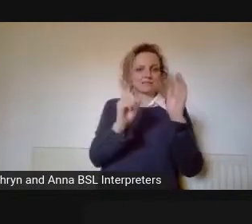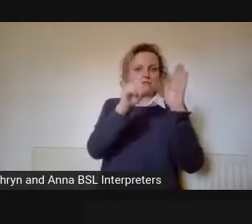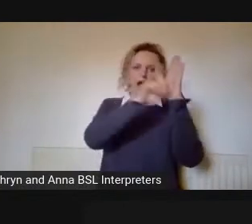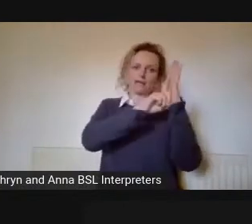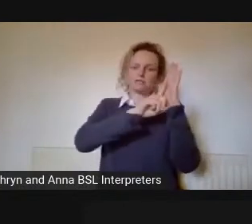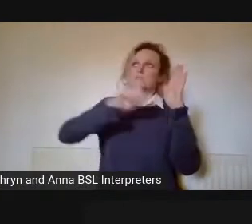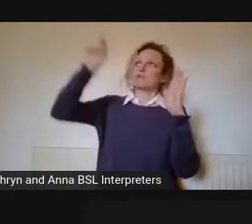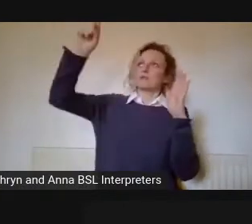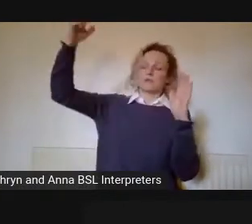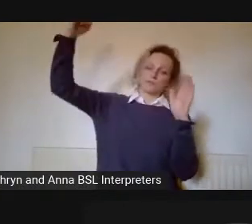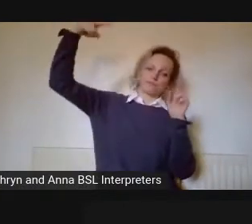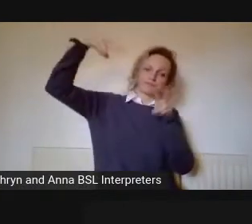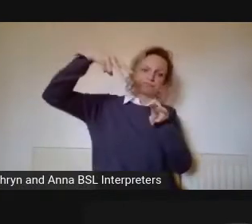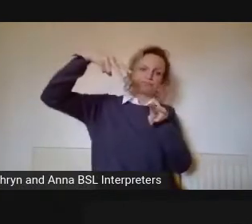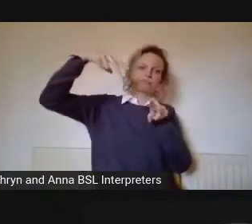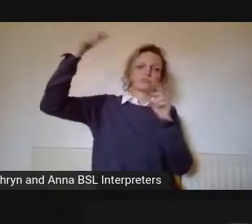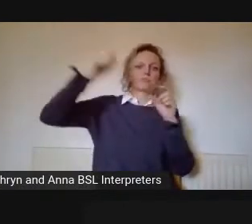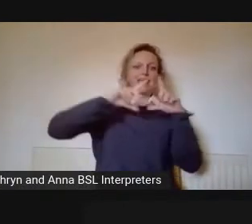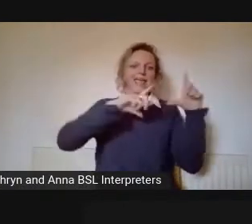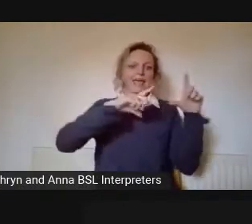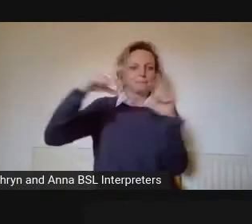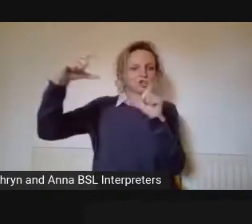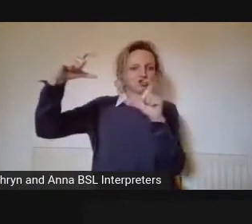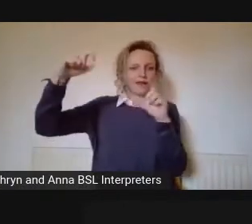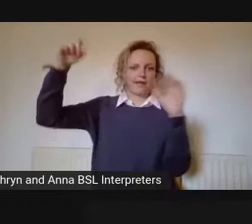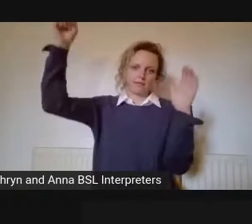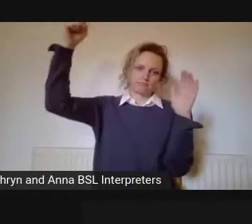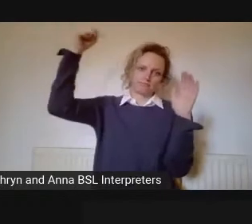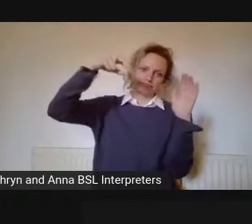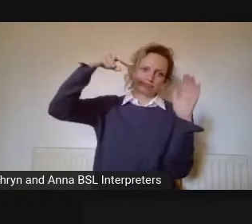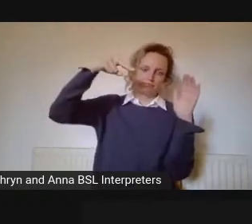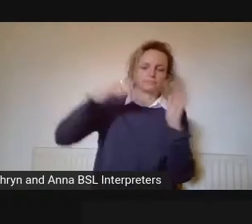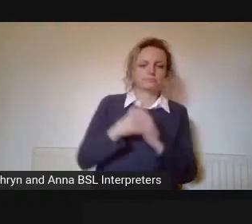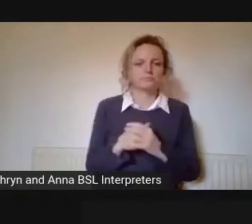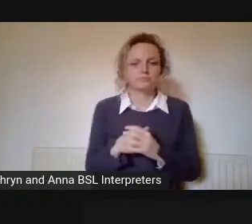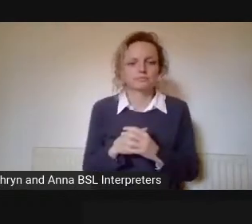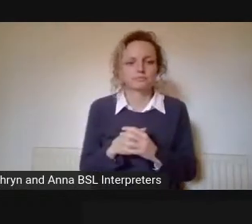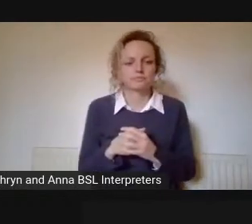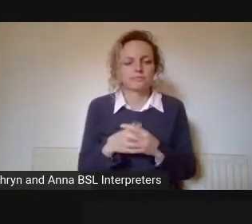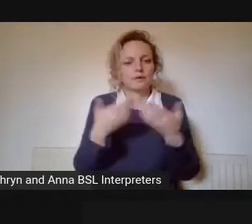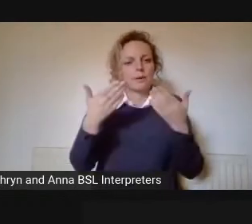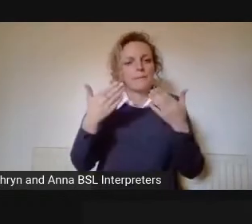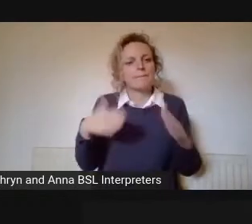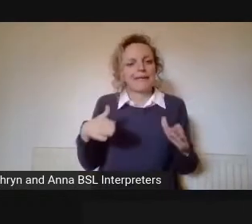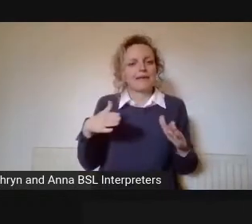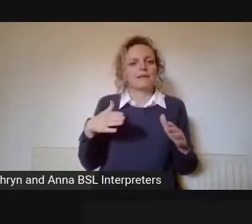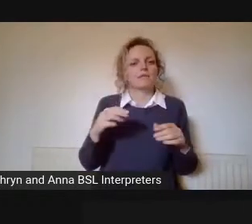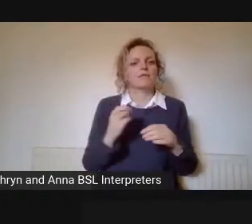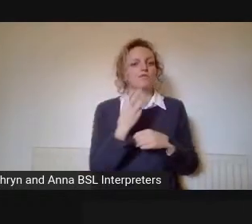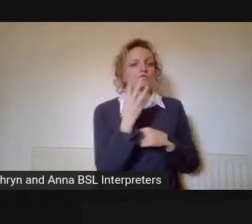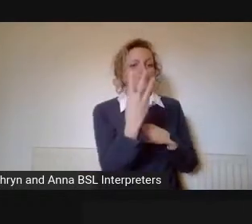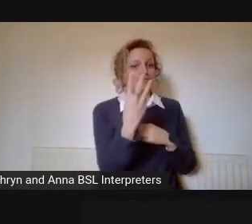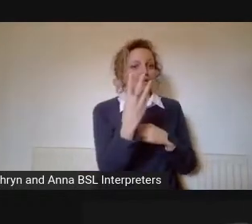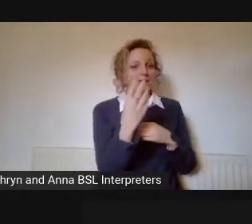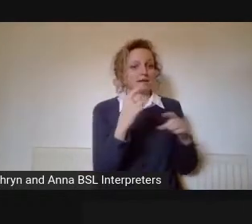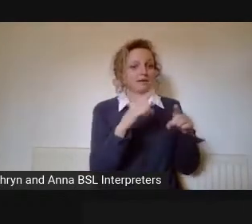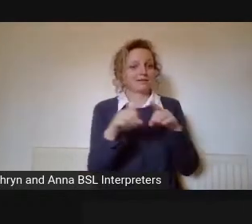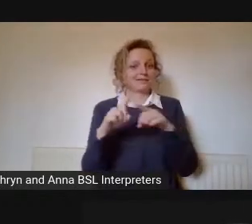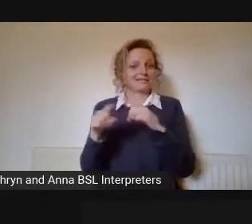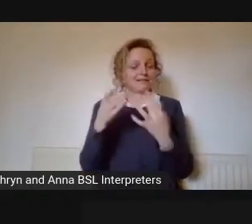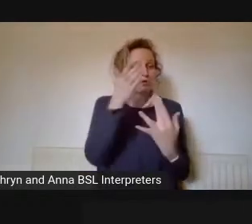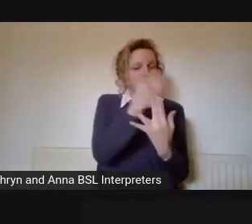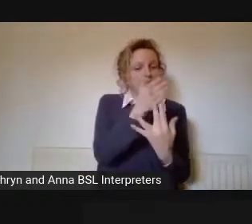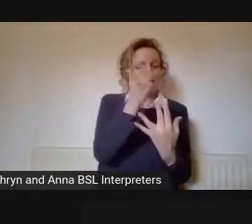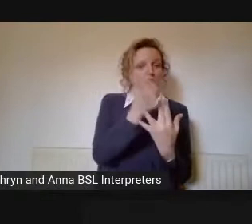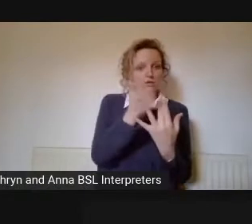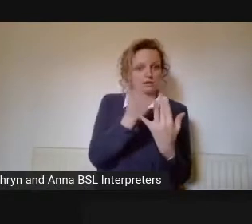legal effects. So in my own work, I did this in three parts. I did a field work, like a